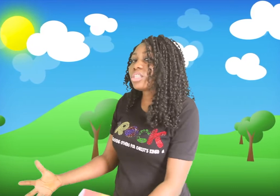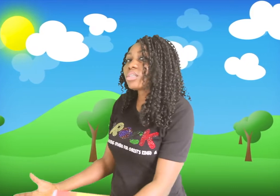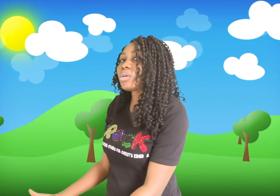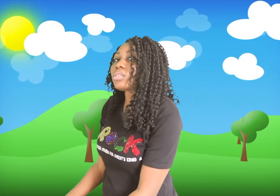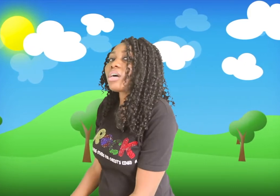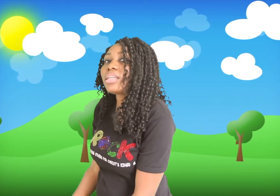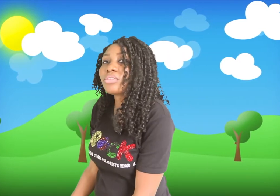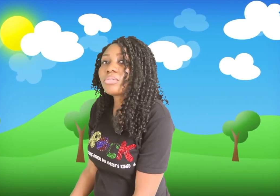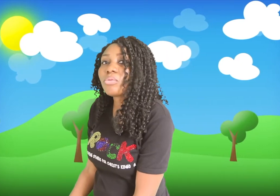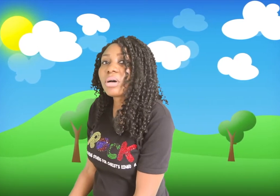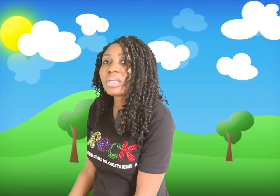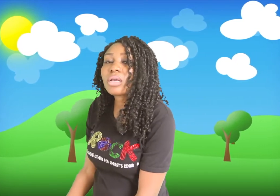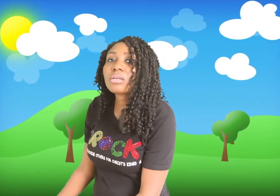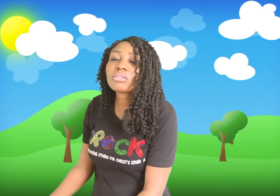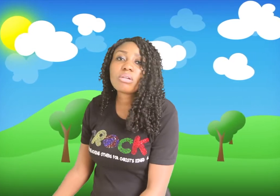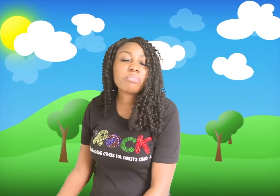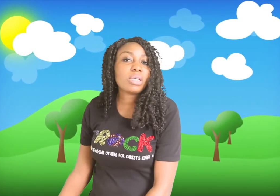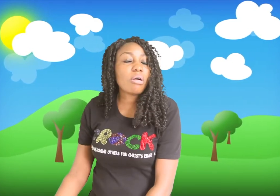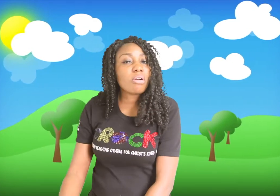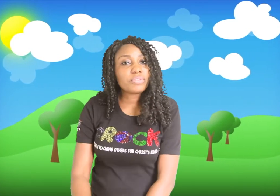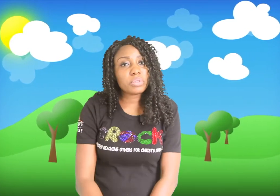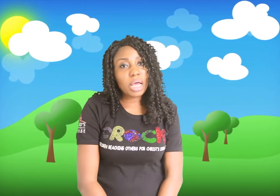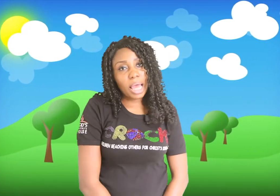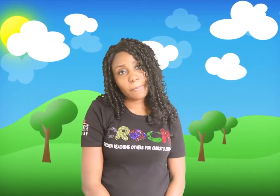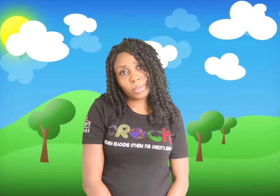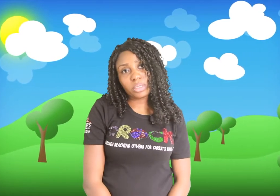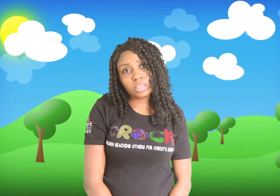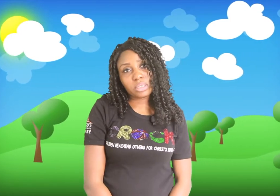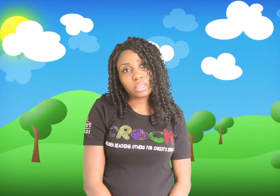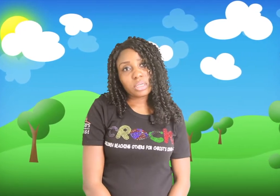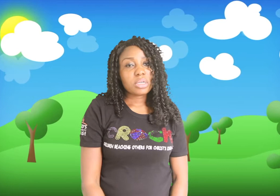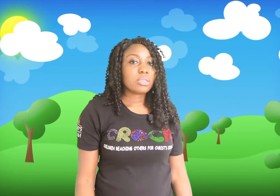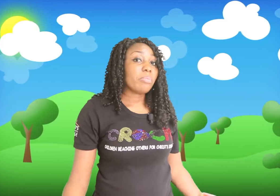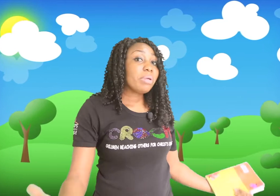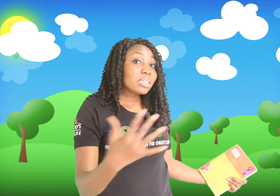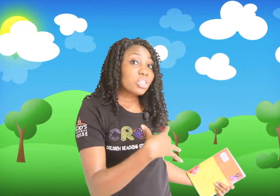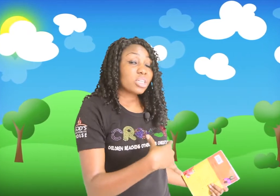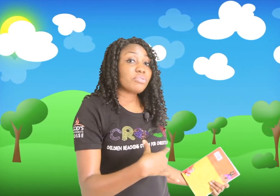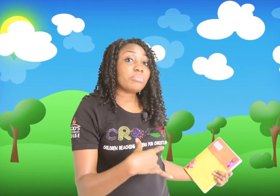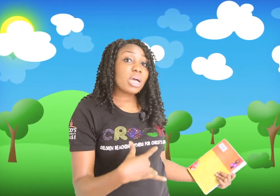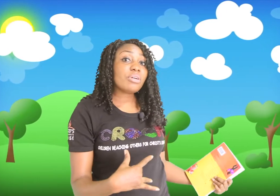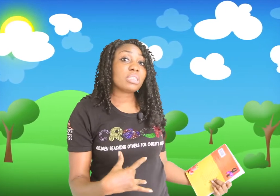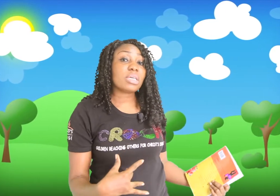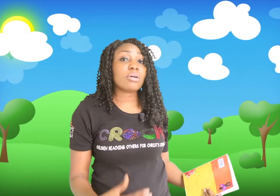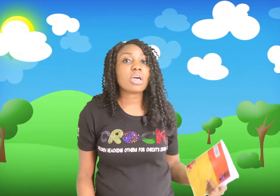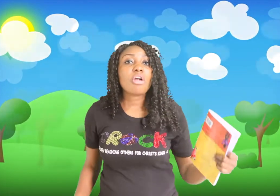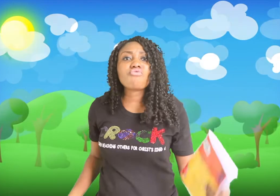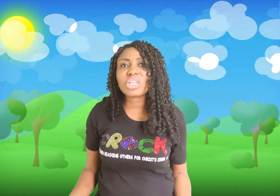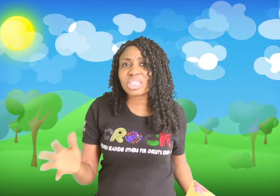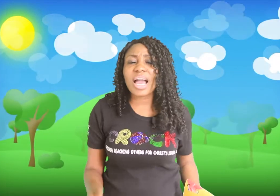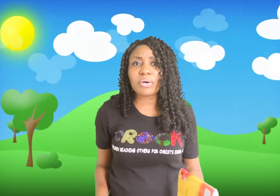while Jesus was talking to the woman, something awful happened. Some messengers from Jairus'